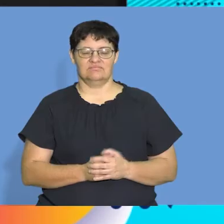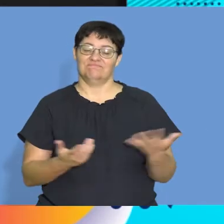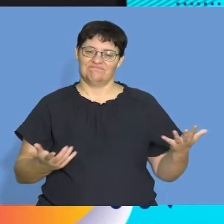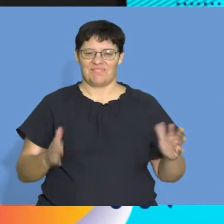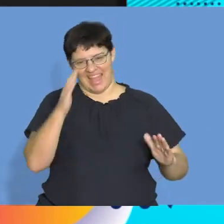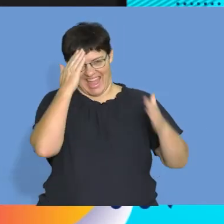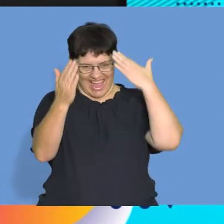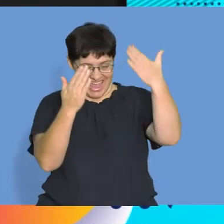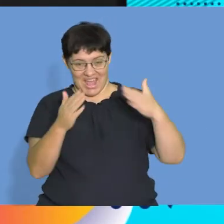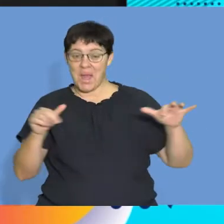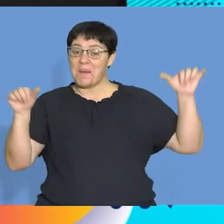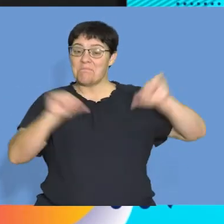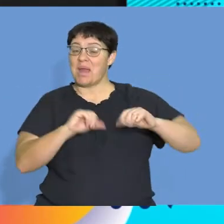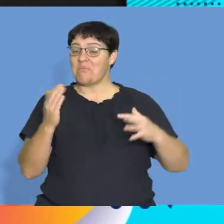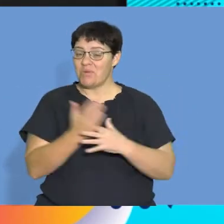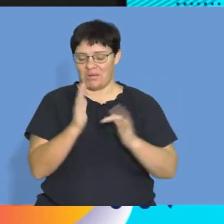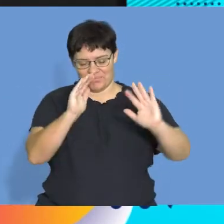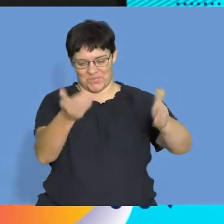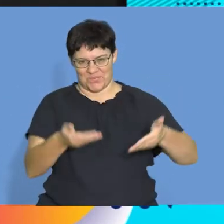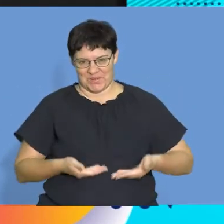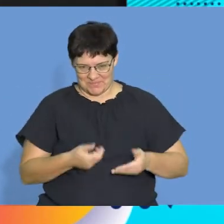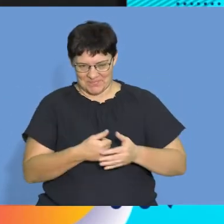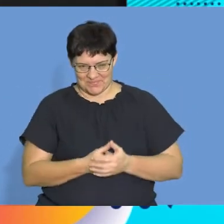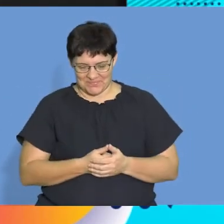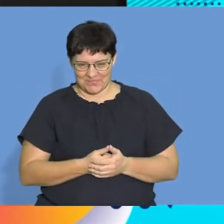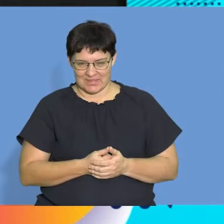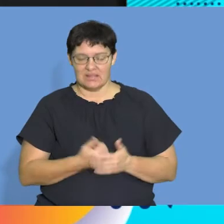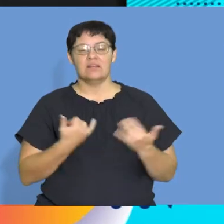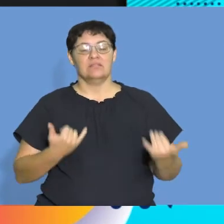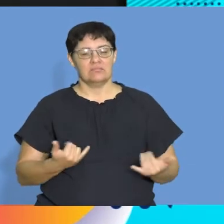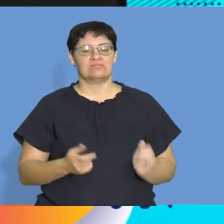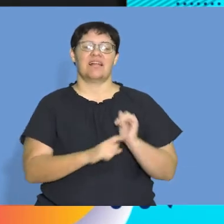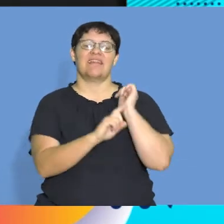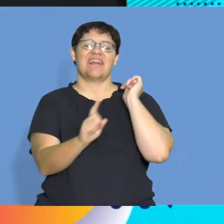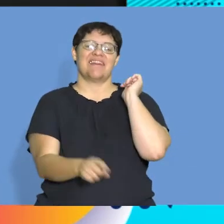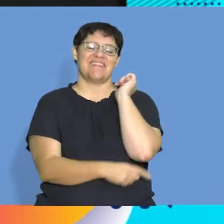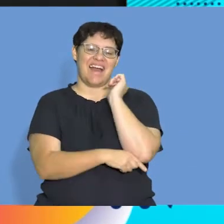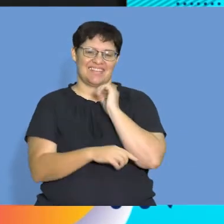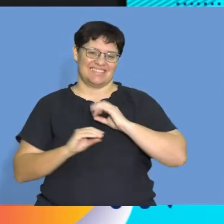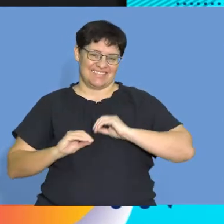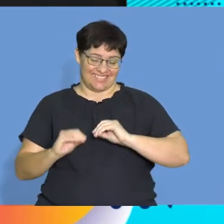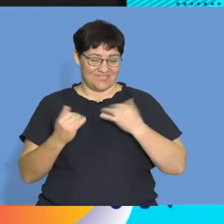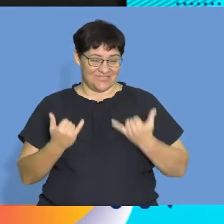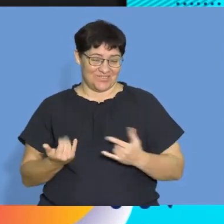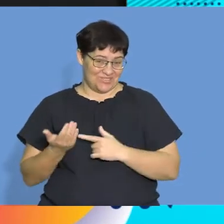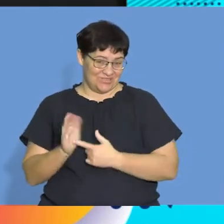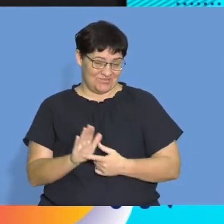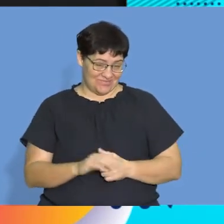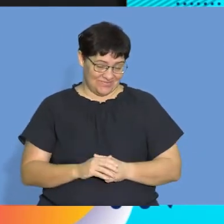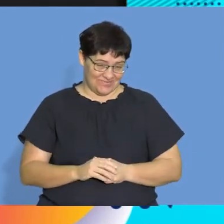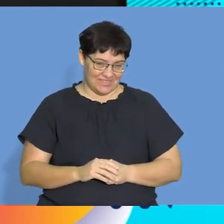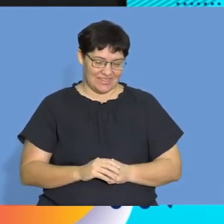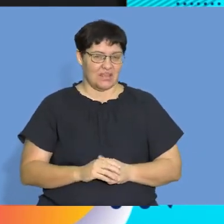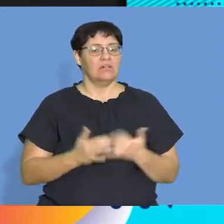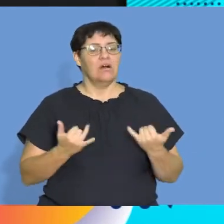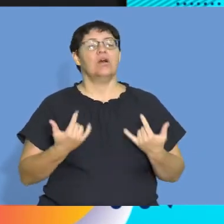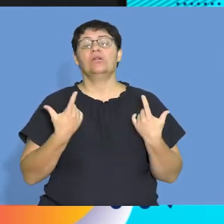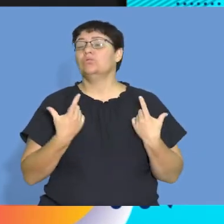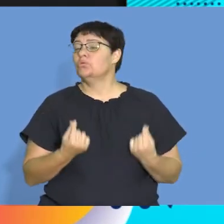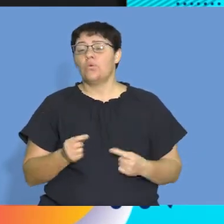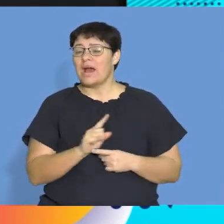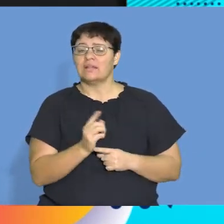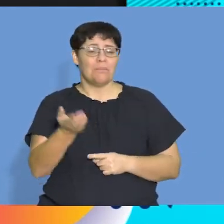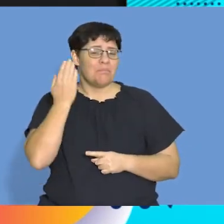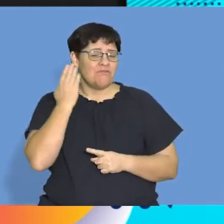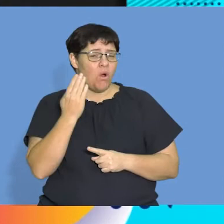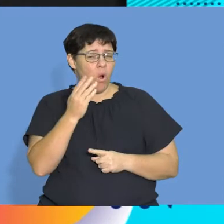Hi guys, welcome back from the ad break. So this is our last segment for the show. Here we are going to apply everything that